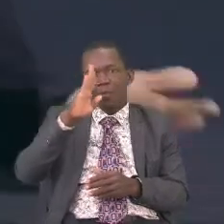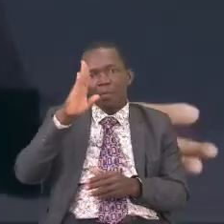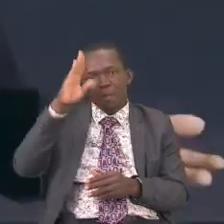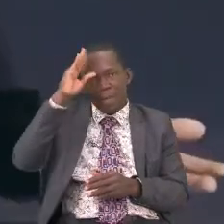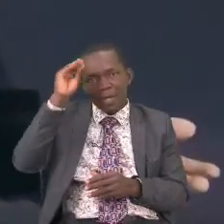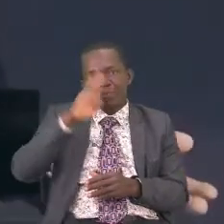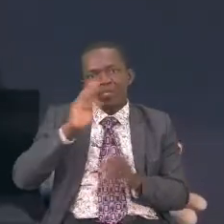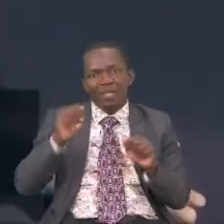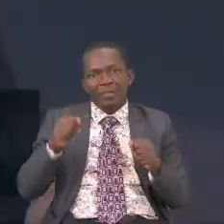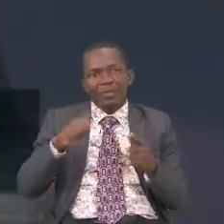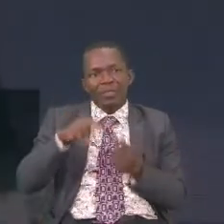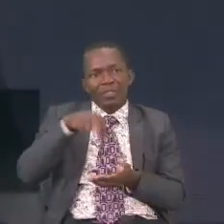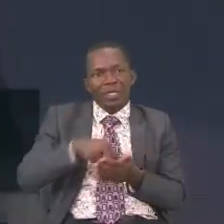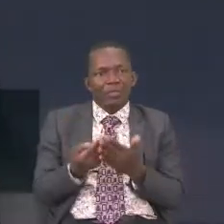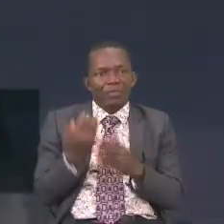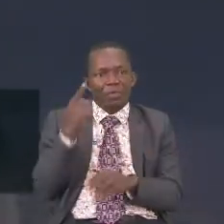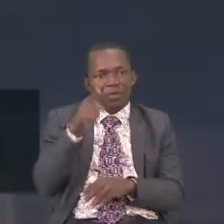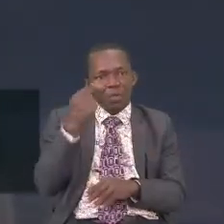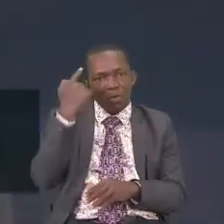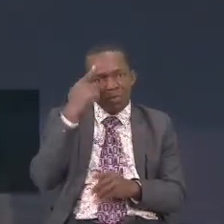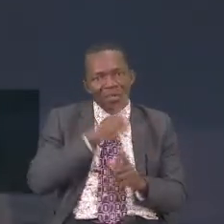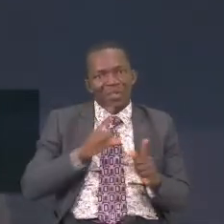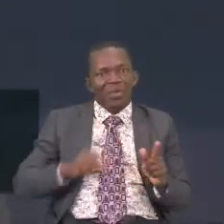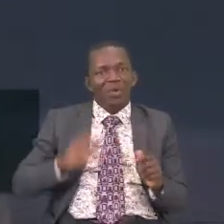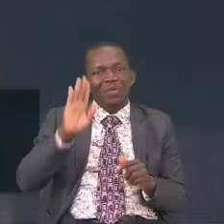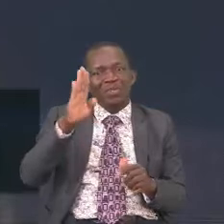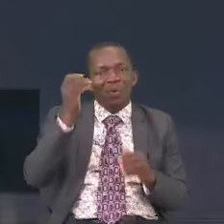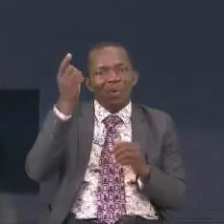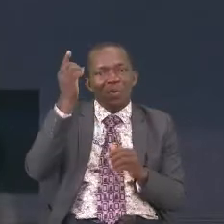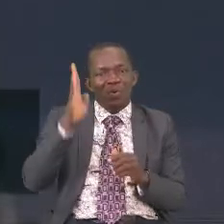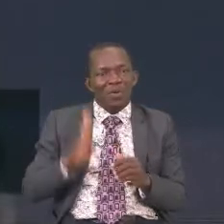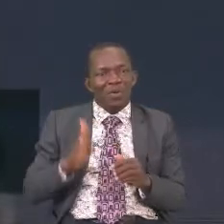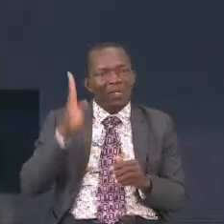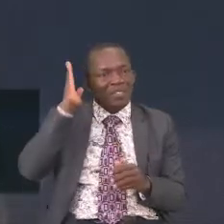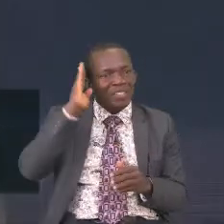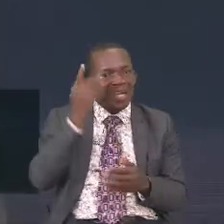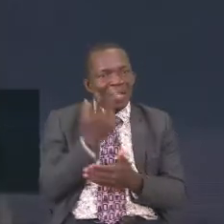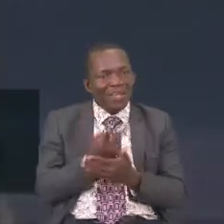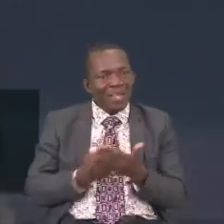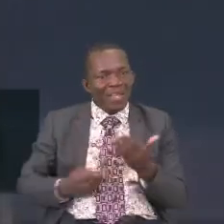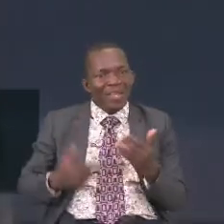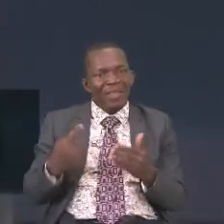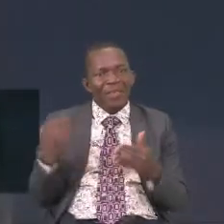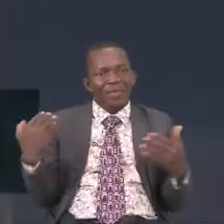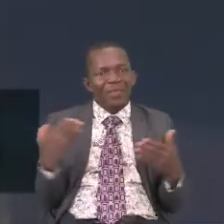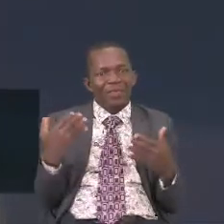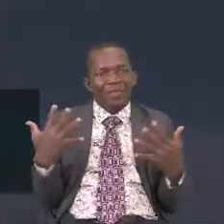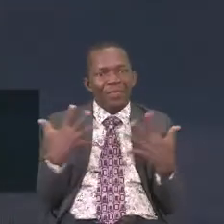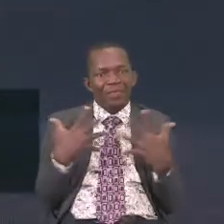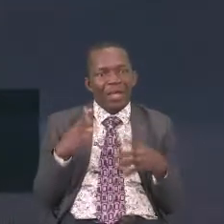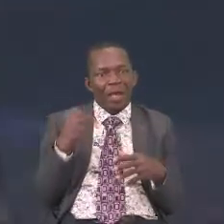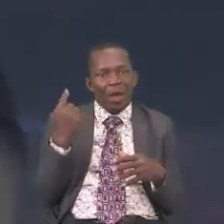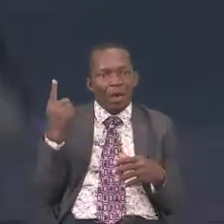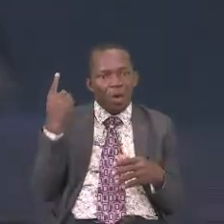to stand before you, for the Lord your God shall lay the fear of